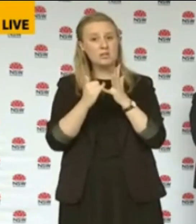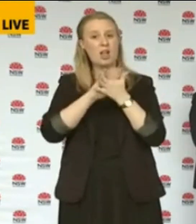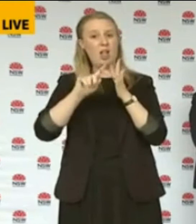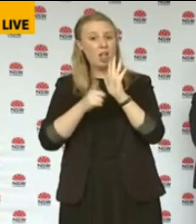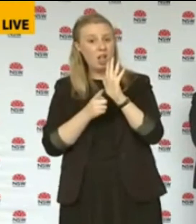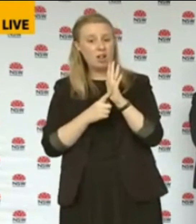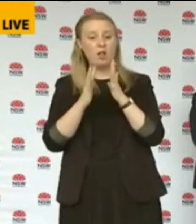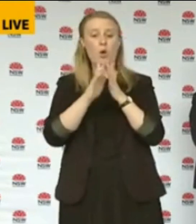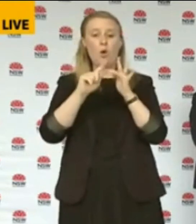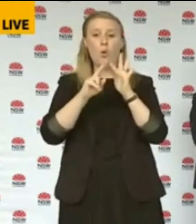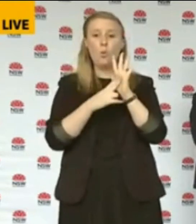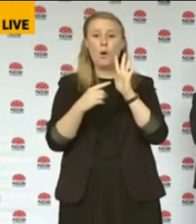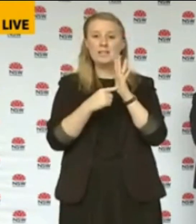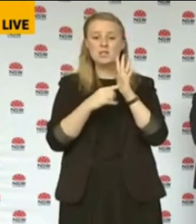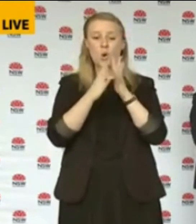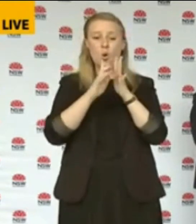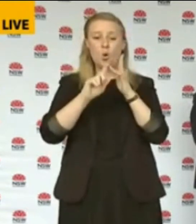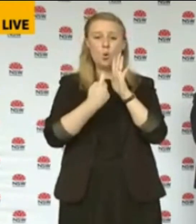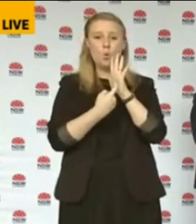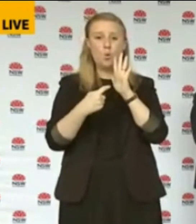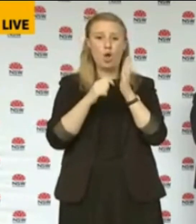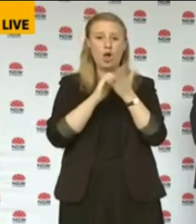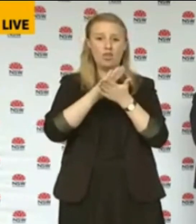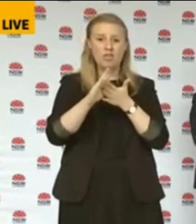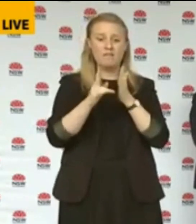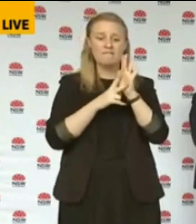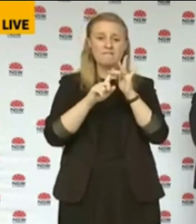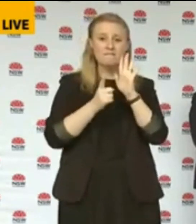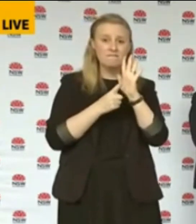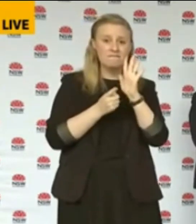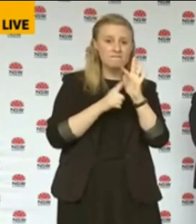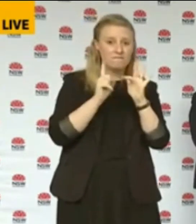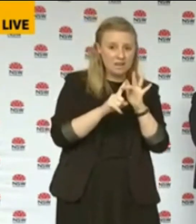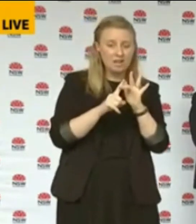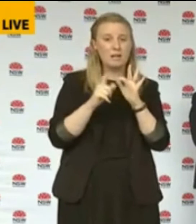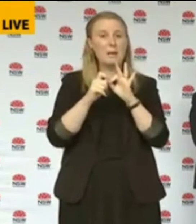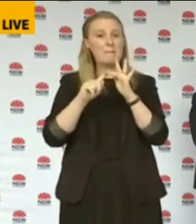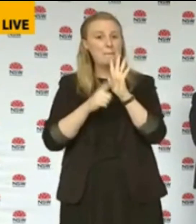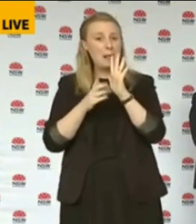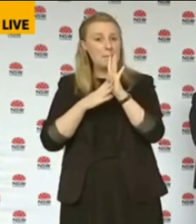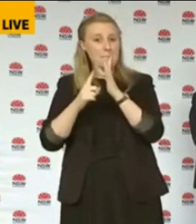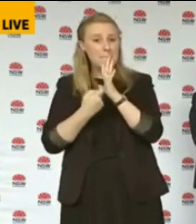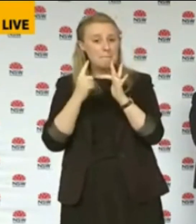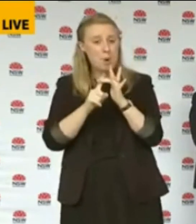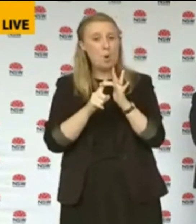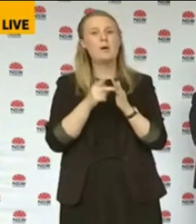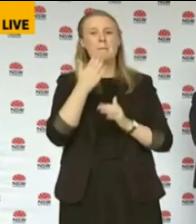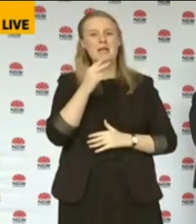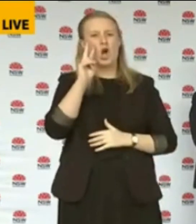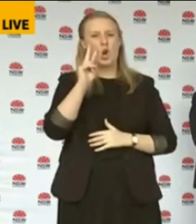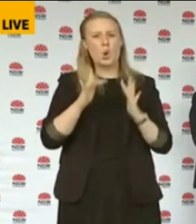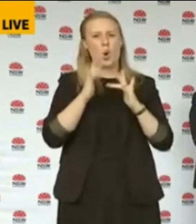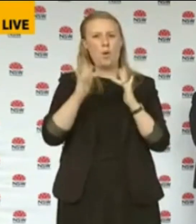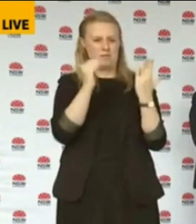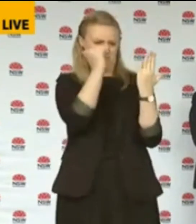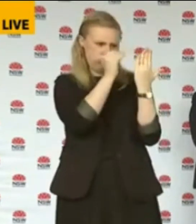and Wentworthville and Belmore, you are not entitled, unfortunately on this occasion, to see or to